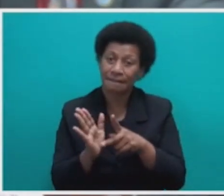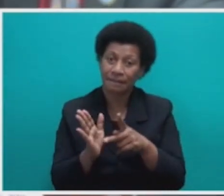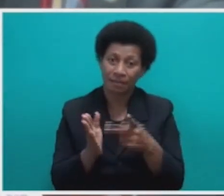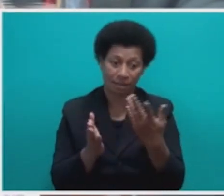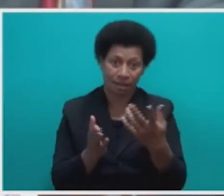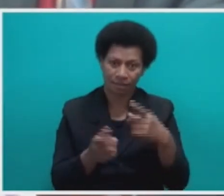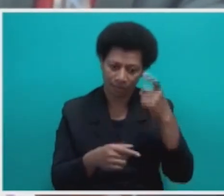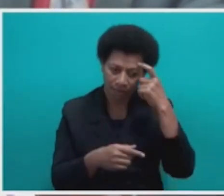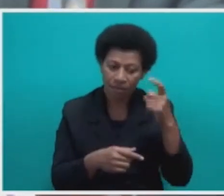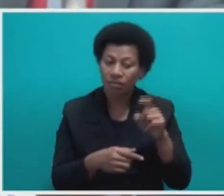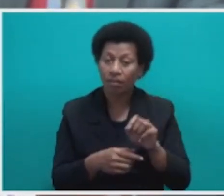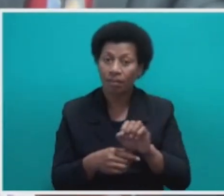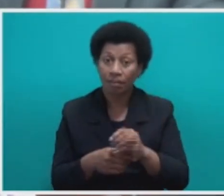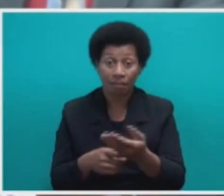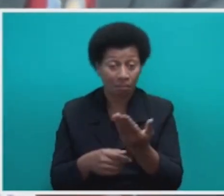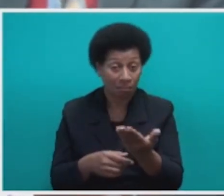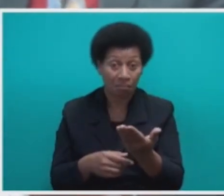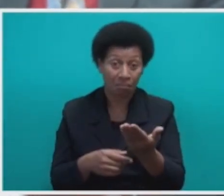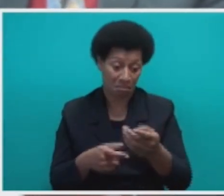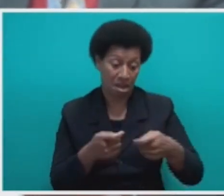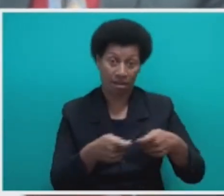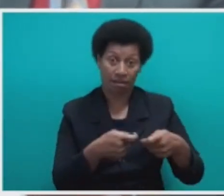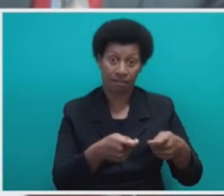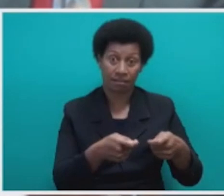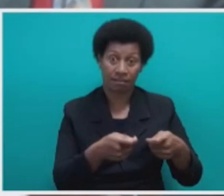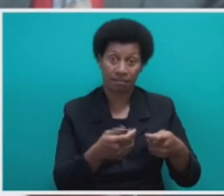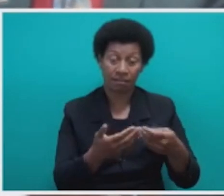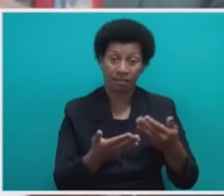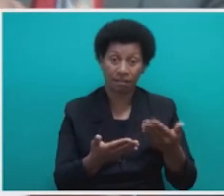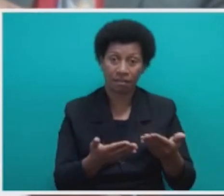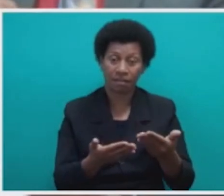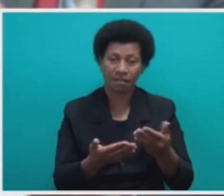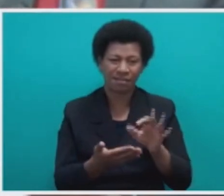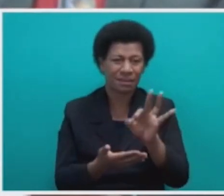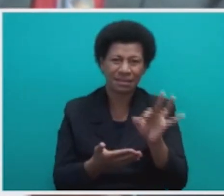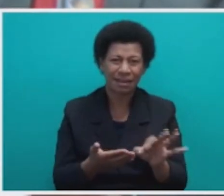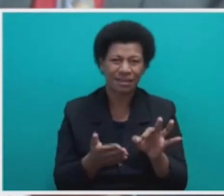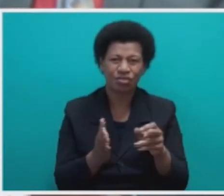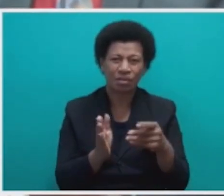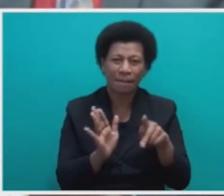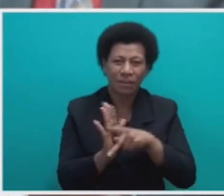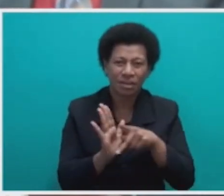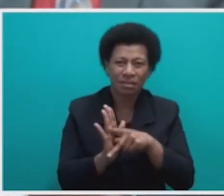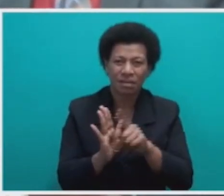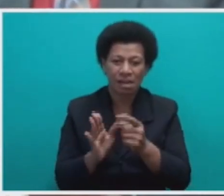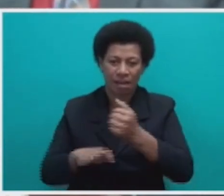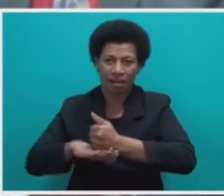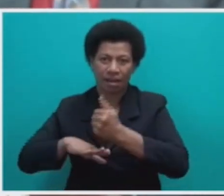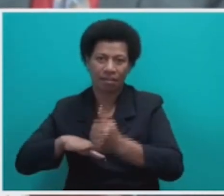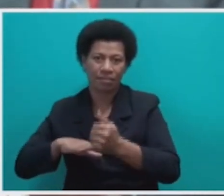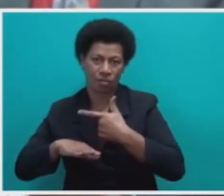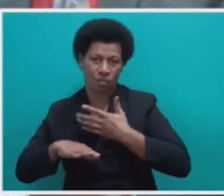their point of view, the profit they make, and what the government provides in terms of protection,